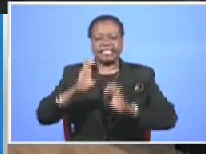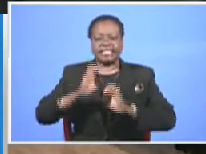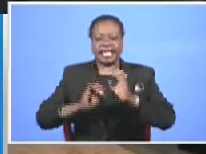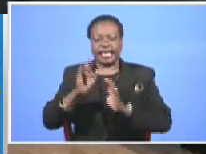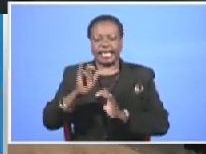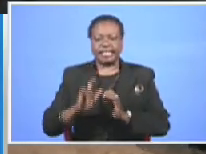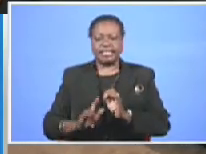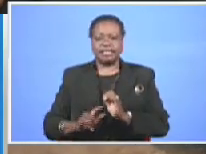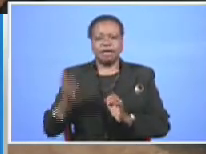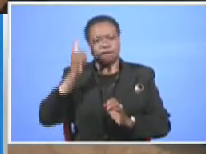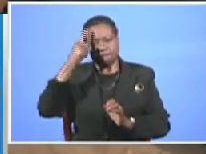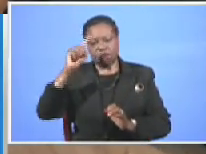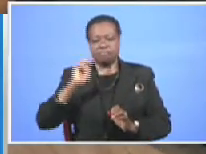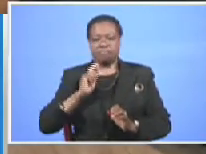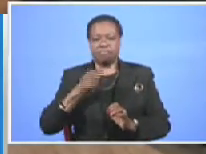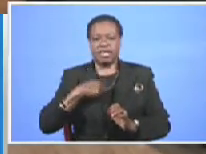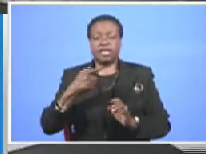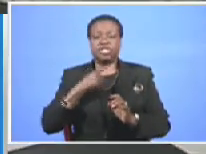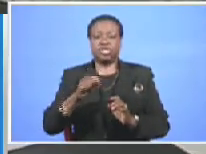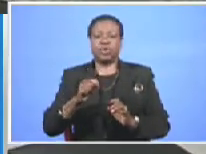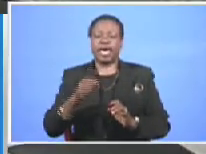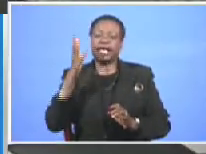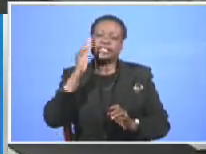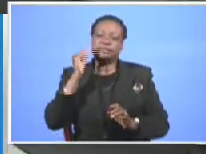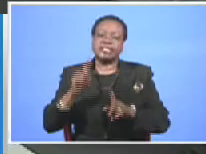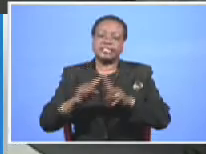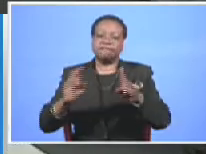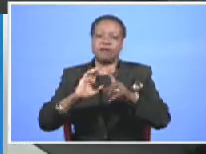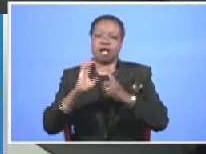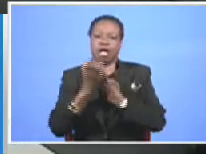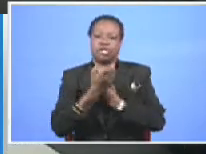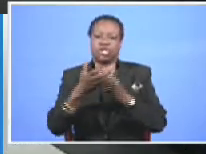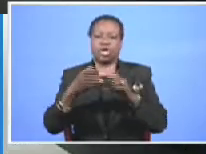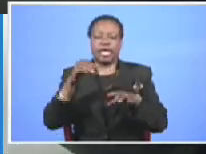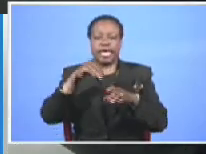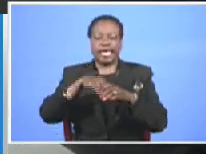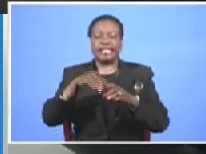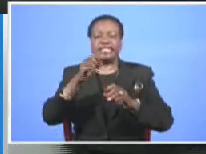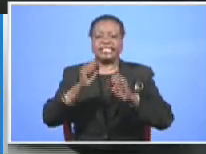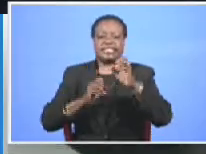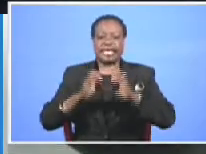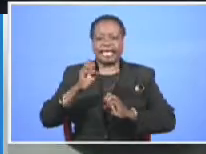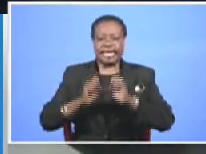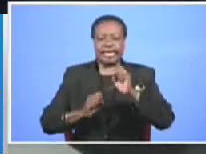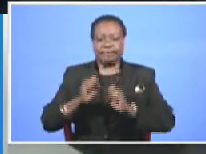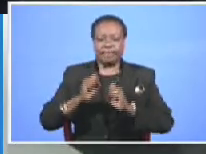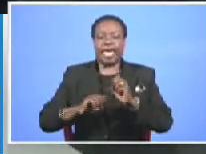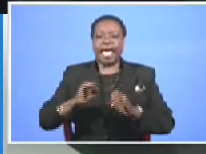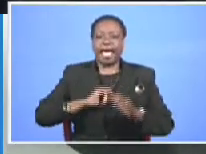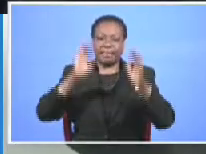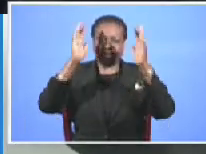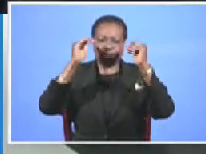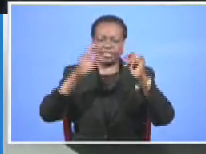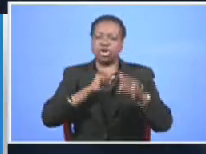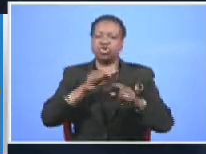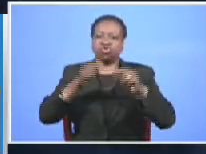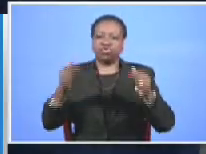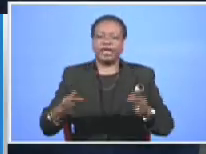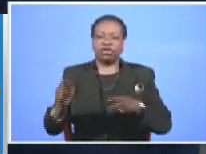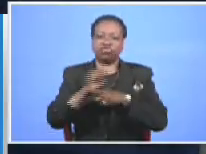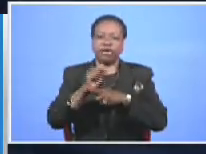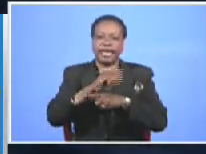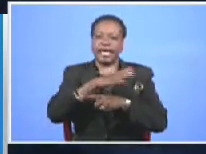different culture of cycling. I am expecting some great training and some hard work.